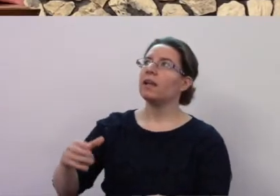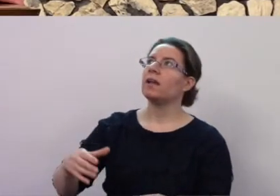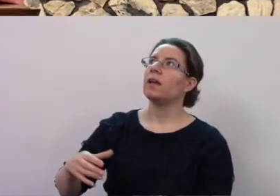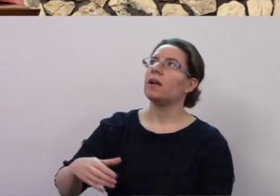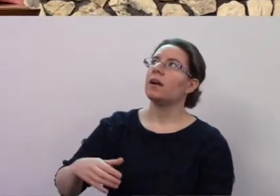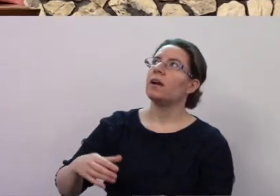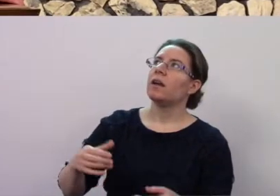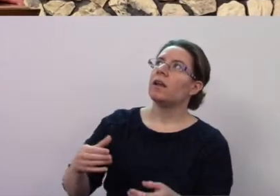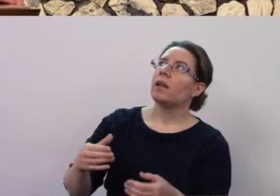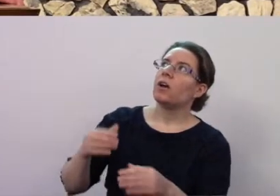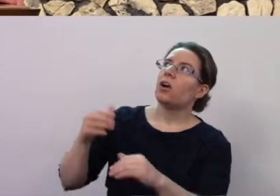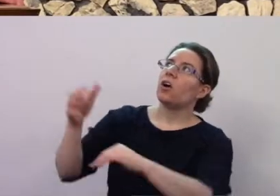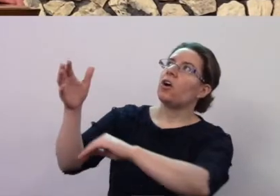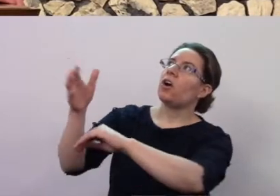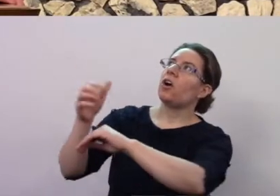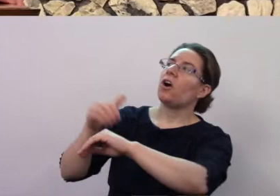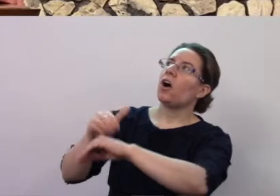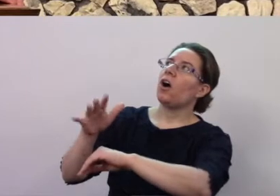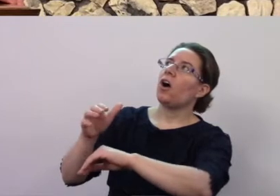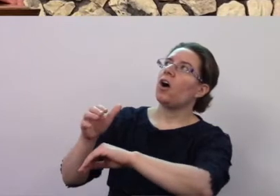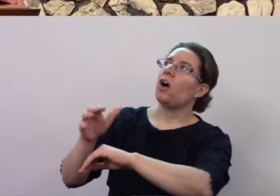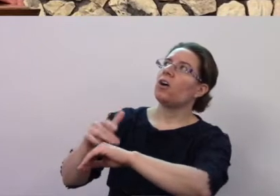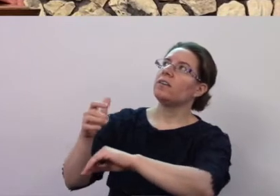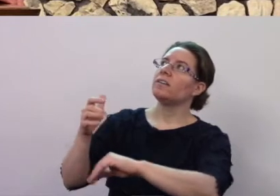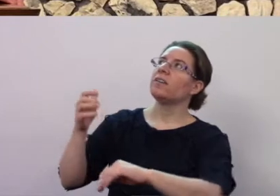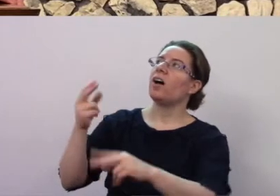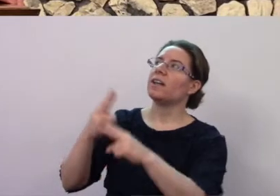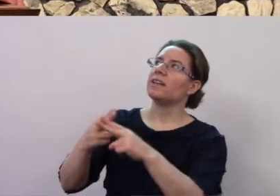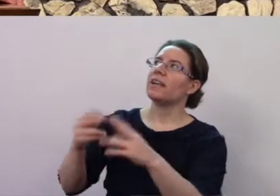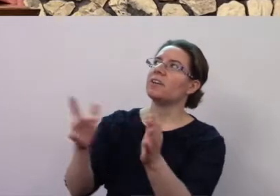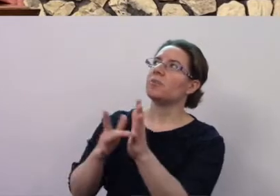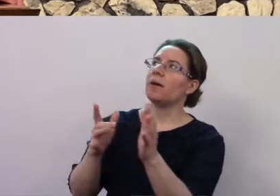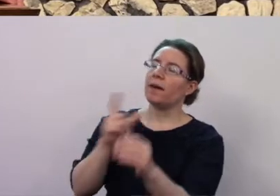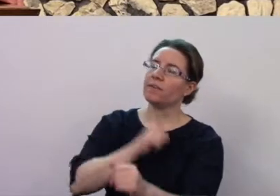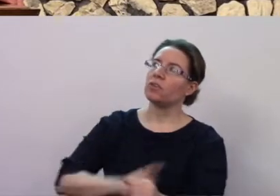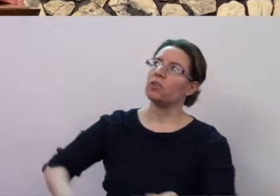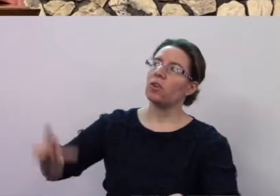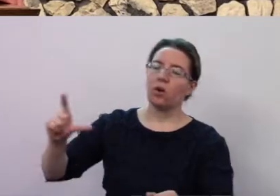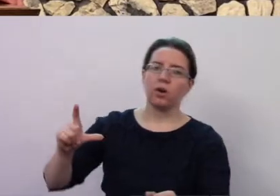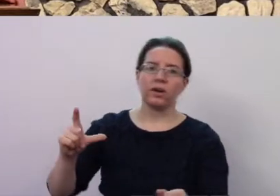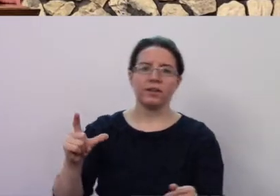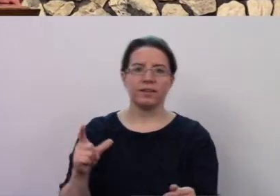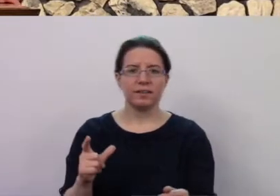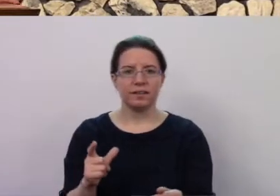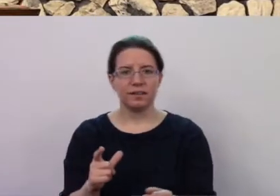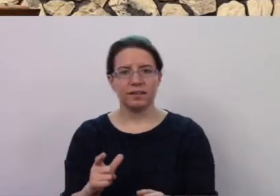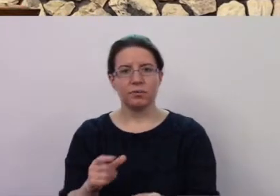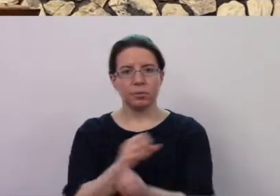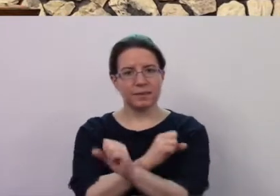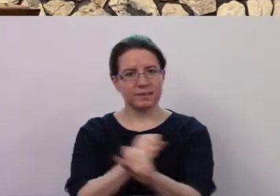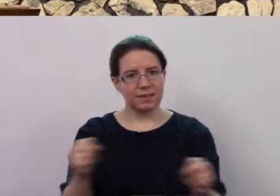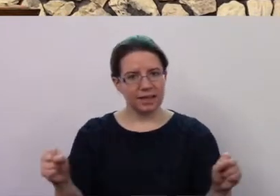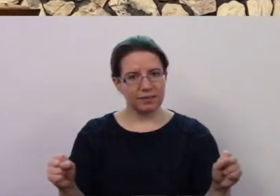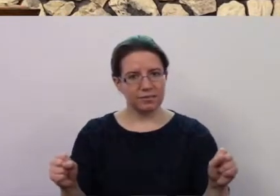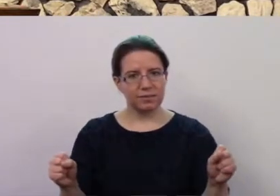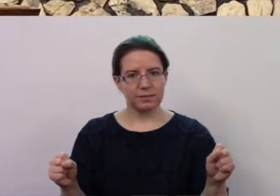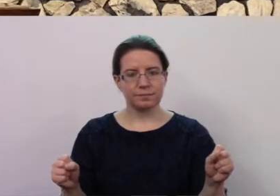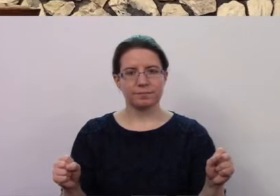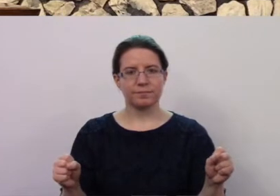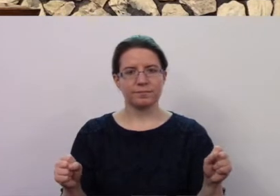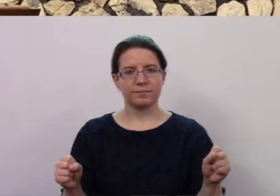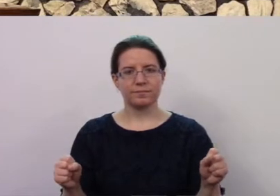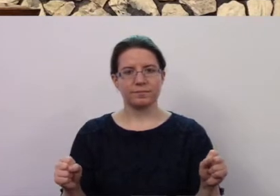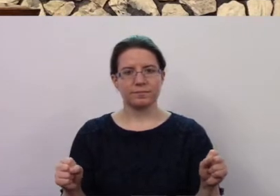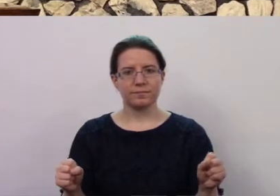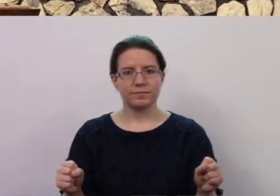on the name of the Lord shall be saved, because it is his will to save. Yes. Peter understood